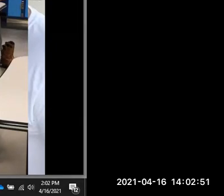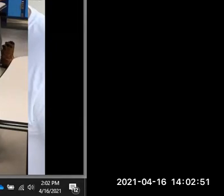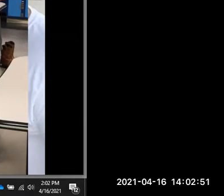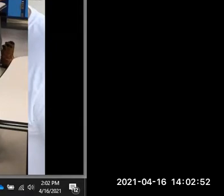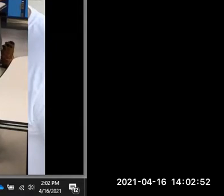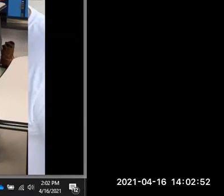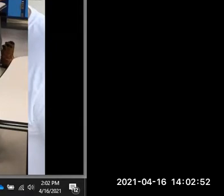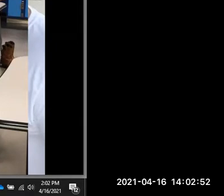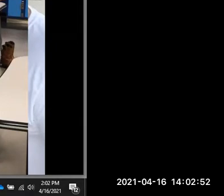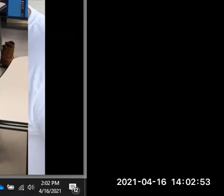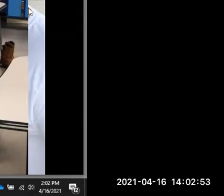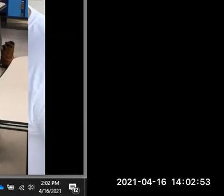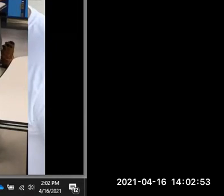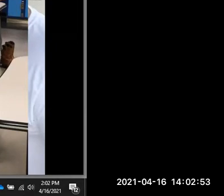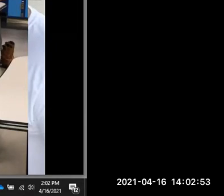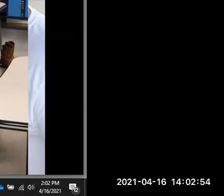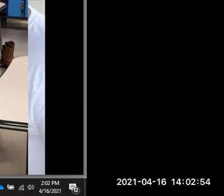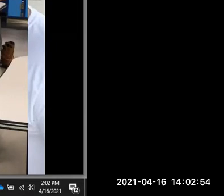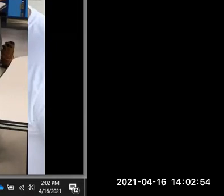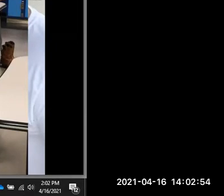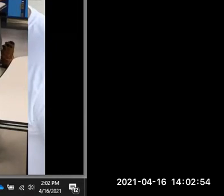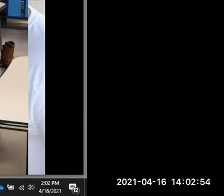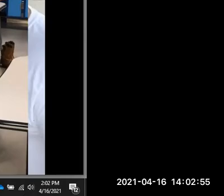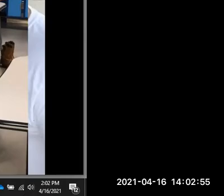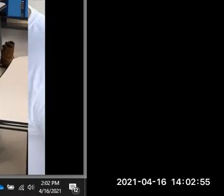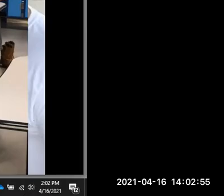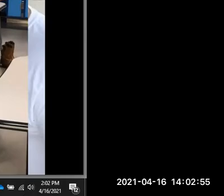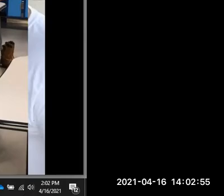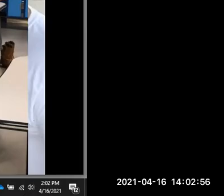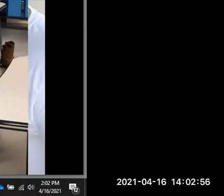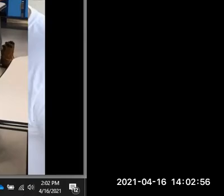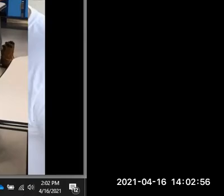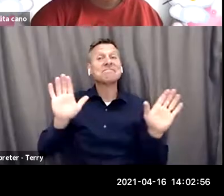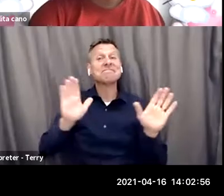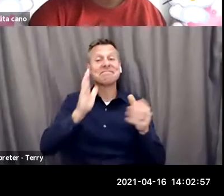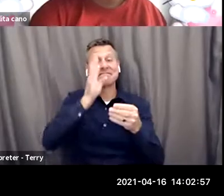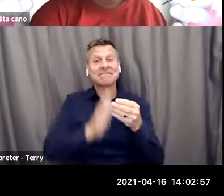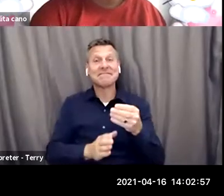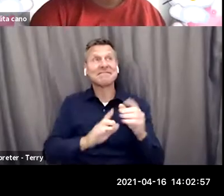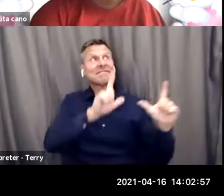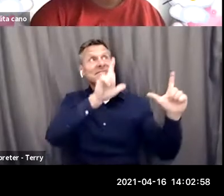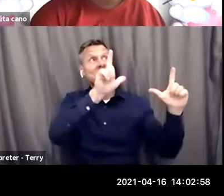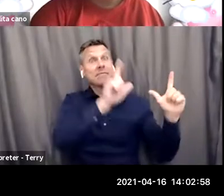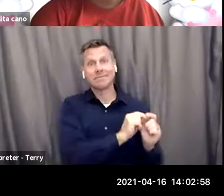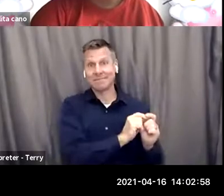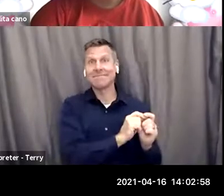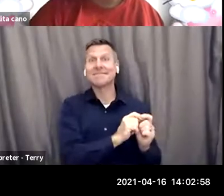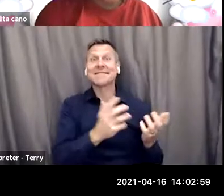We can end there and get rid of the screen,